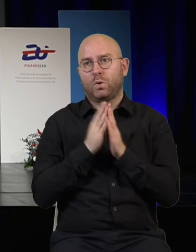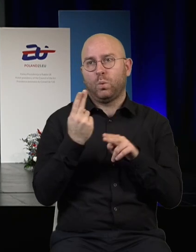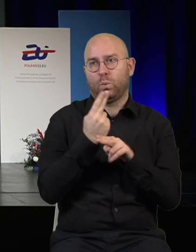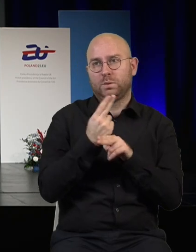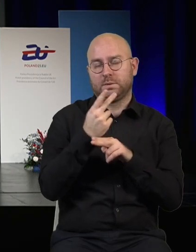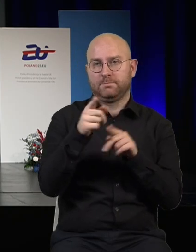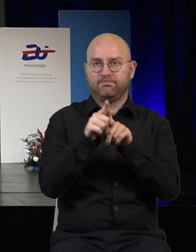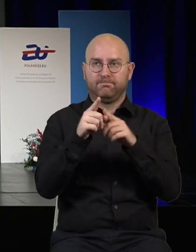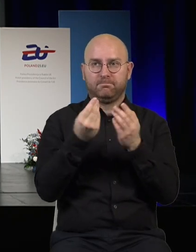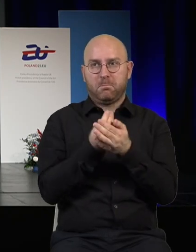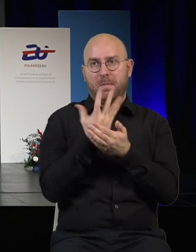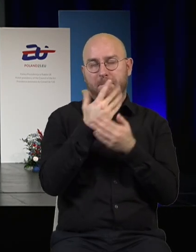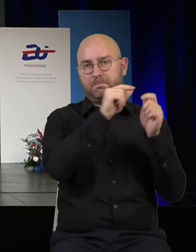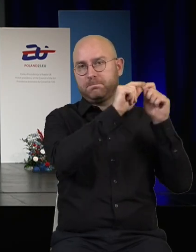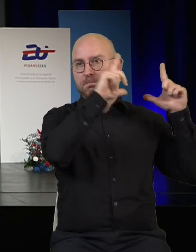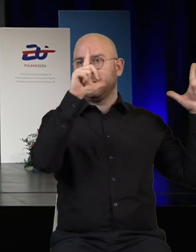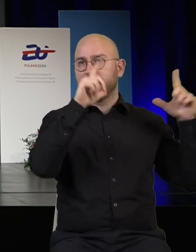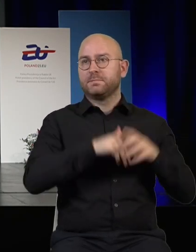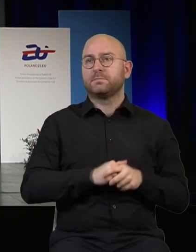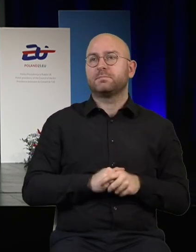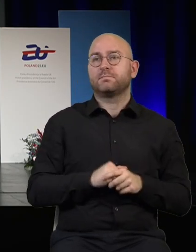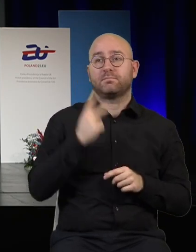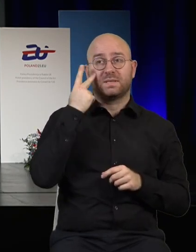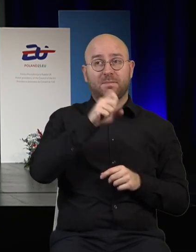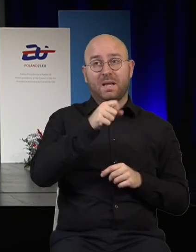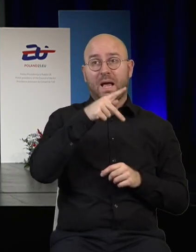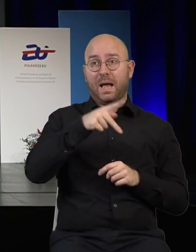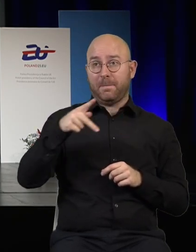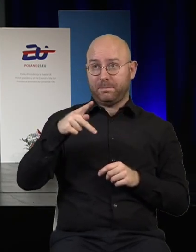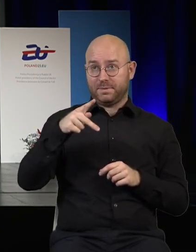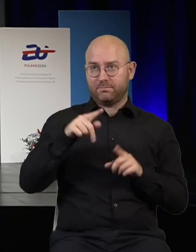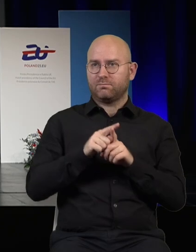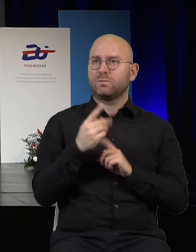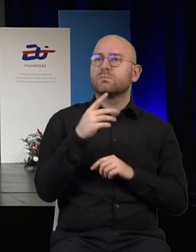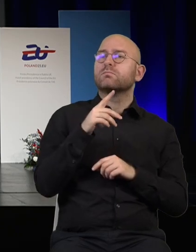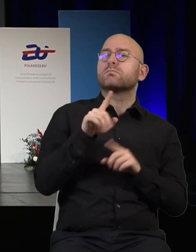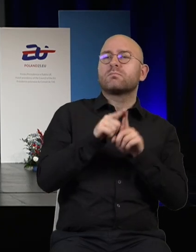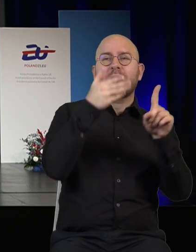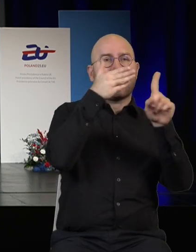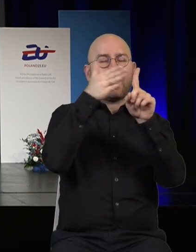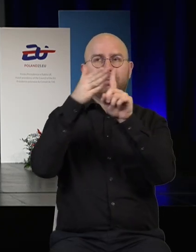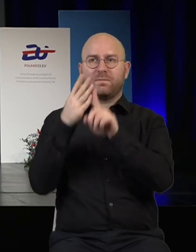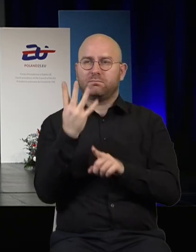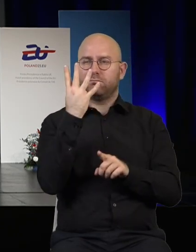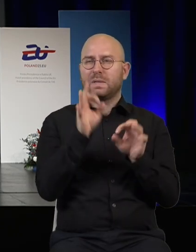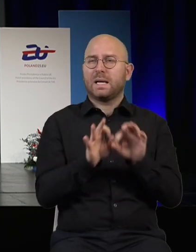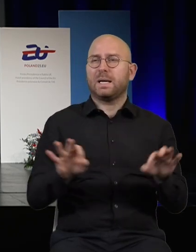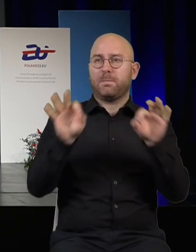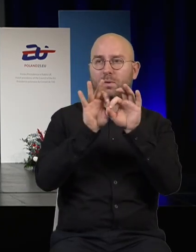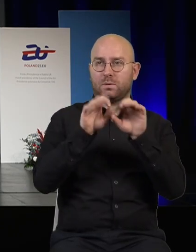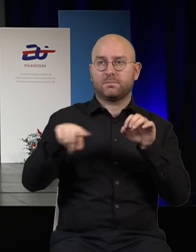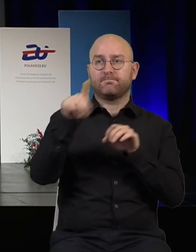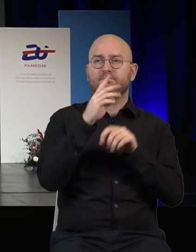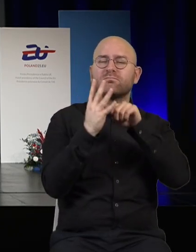priorities and you can now put them in order you think, in order